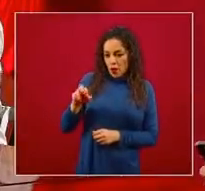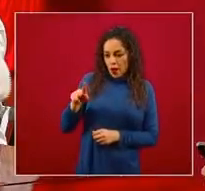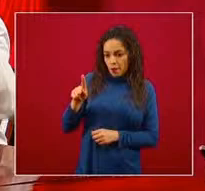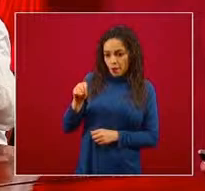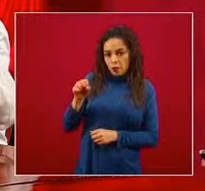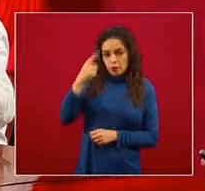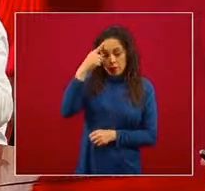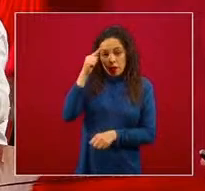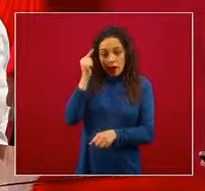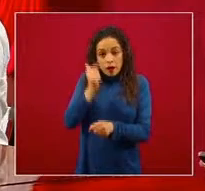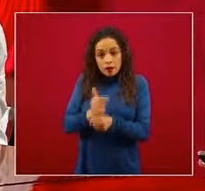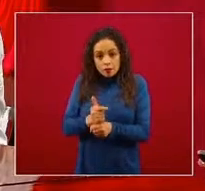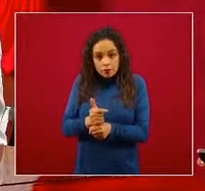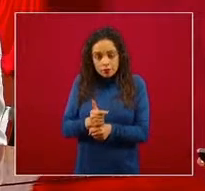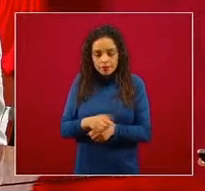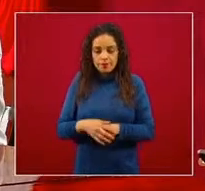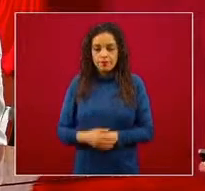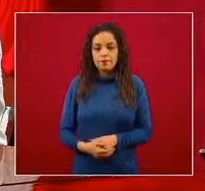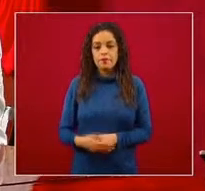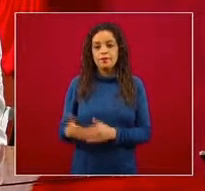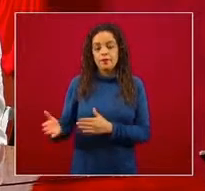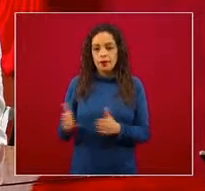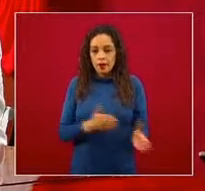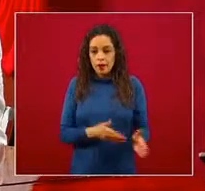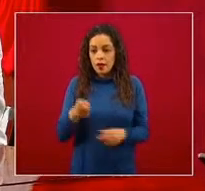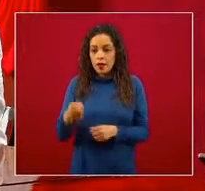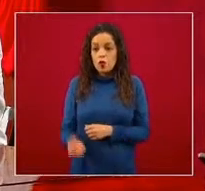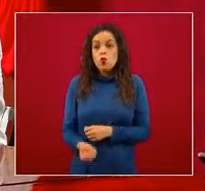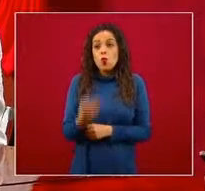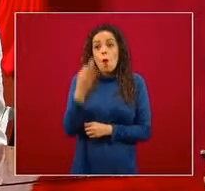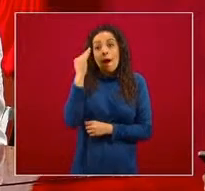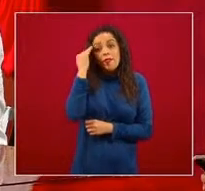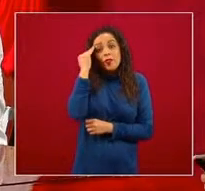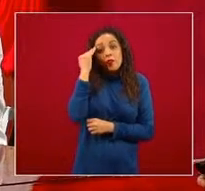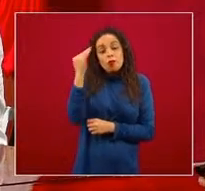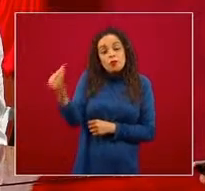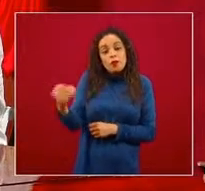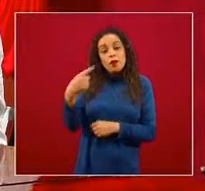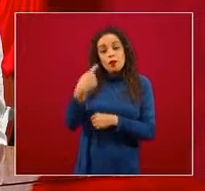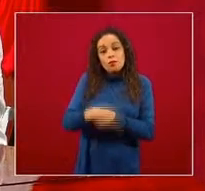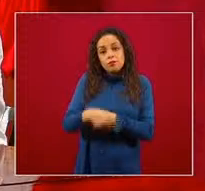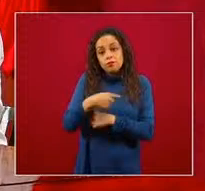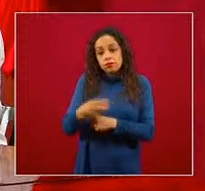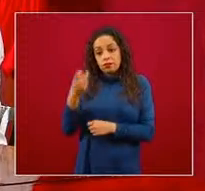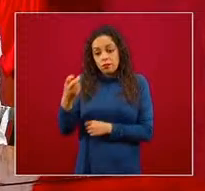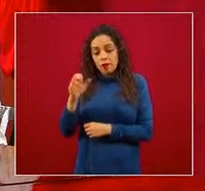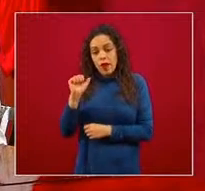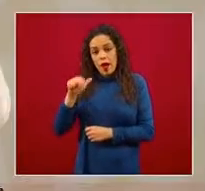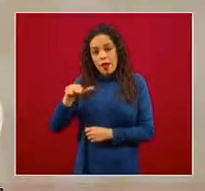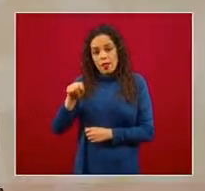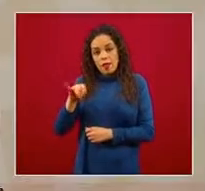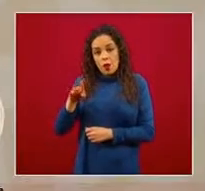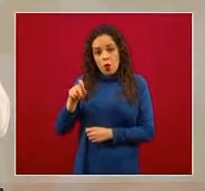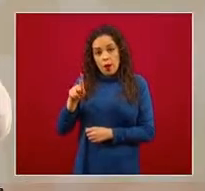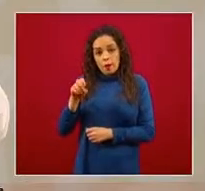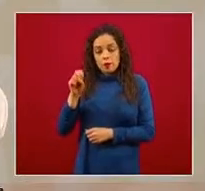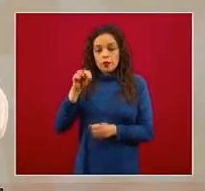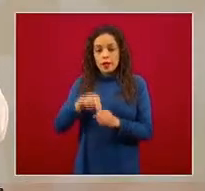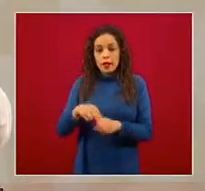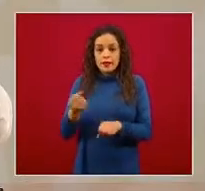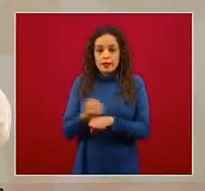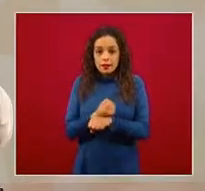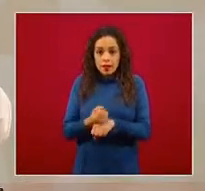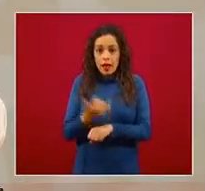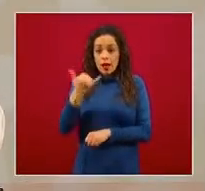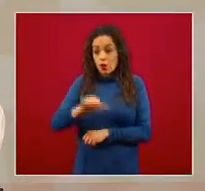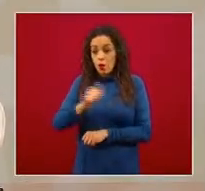that we detect it, the duration of the antibodies in the blood, and most importantly,